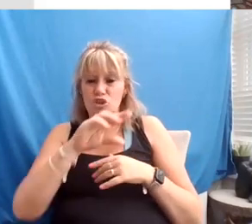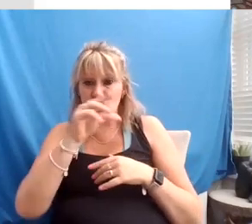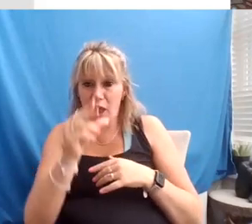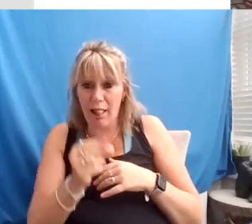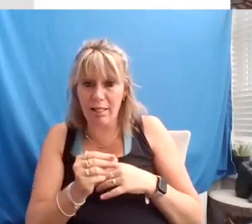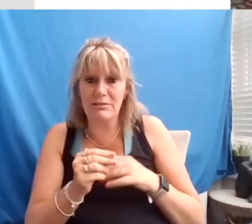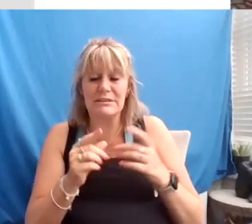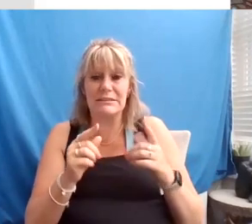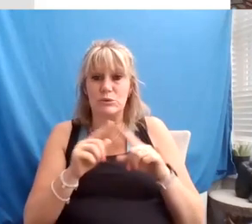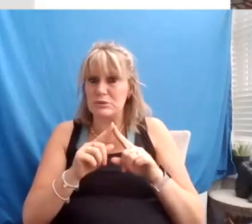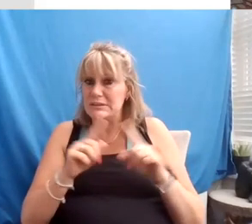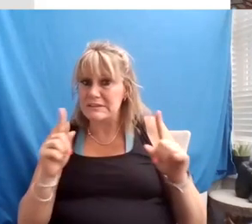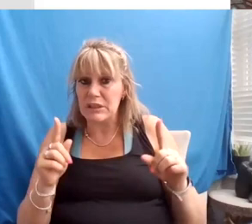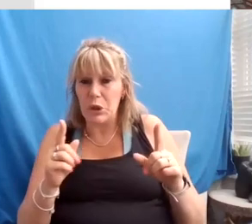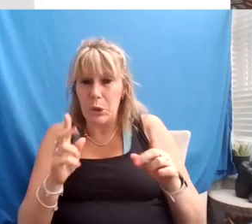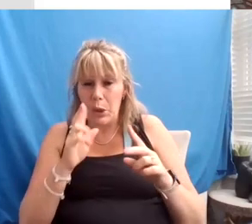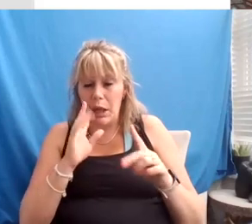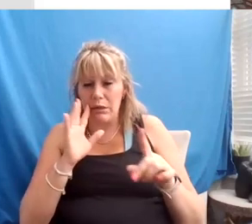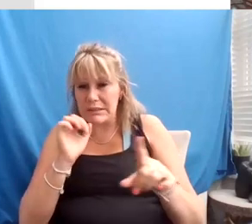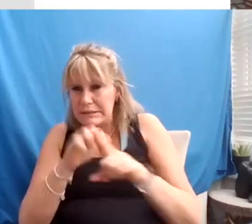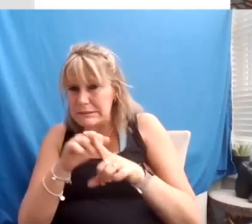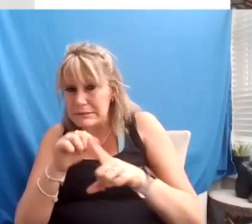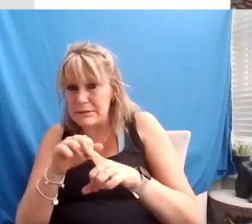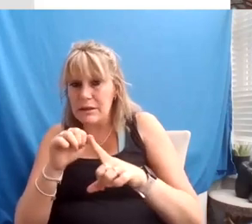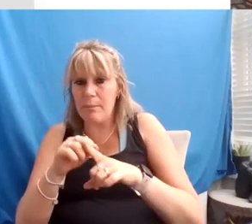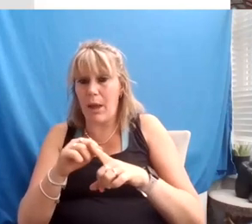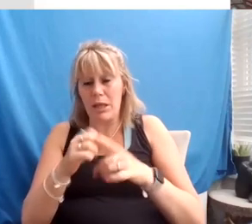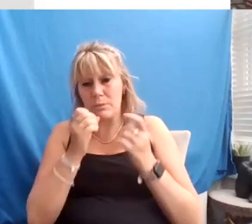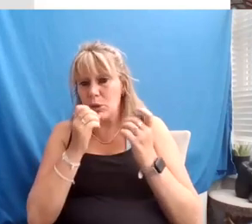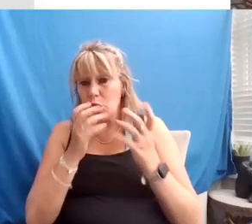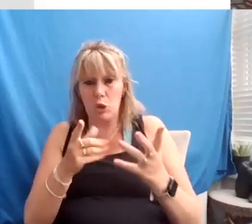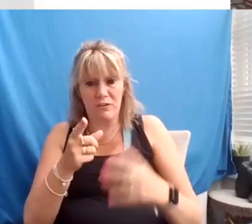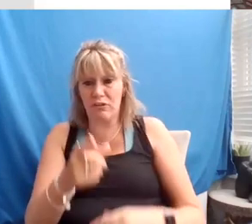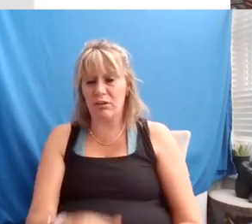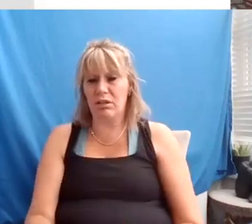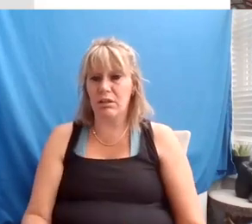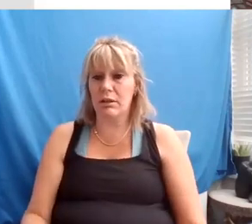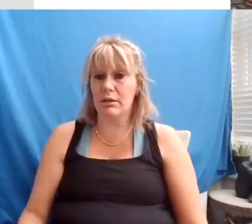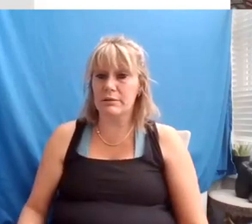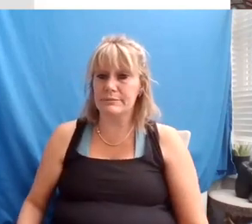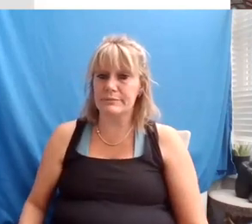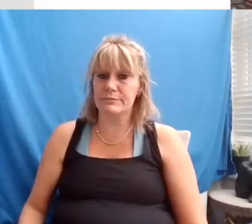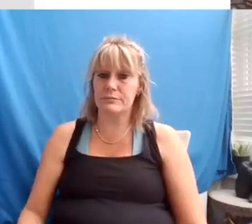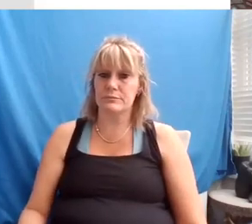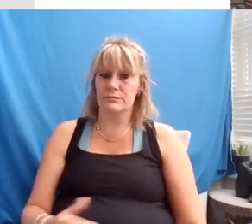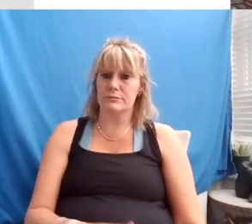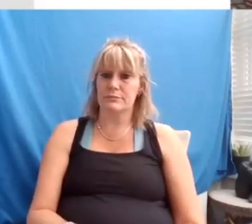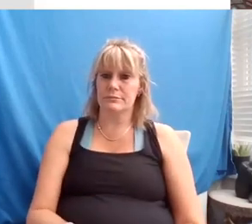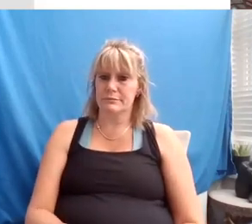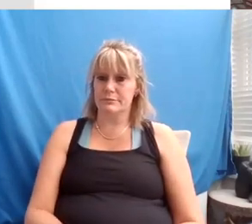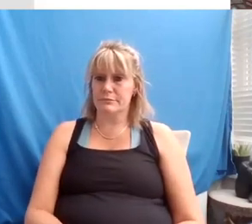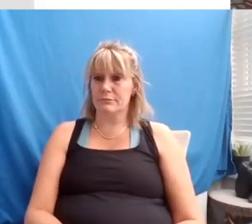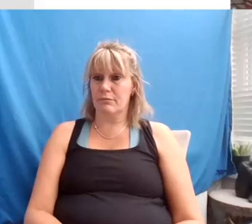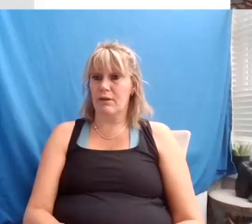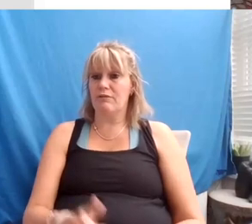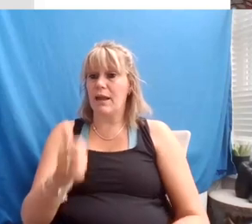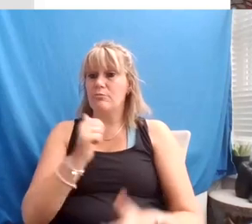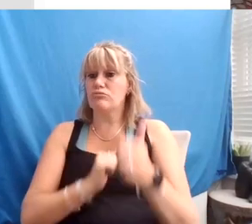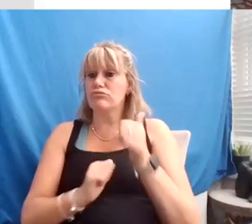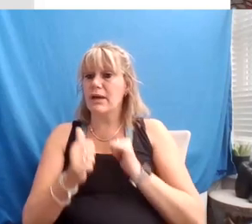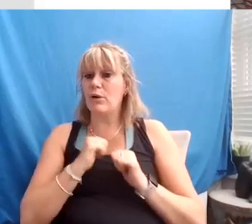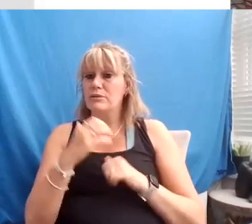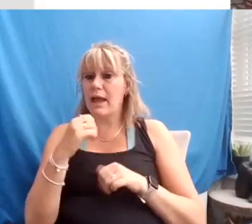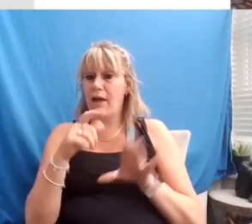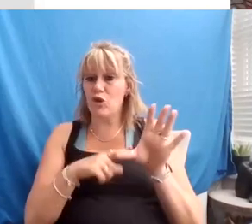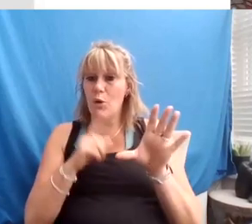can't tell quite what's what, but it's stunning. Yeah, lovely. We're very proud to have young people with us,